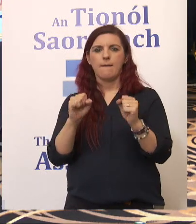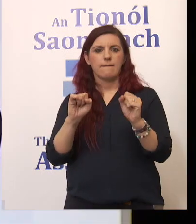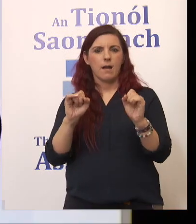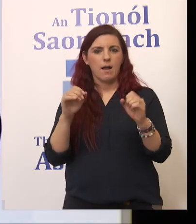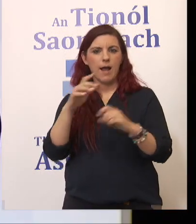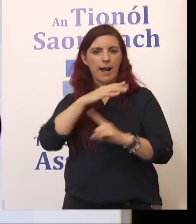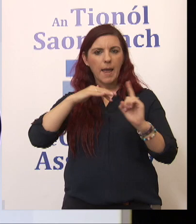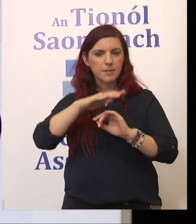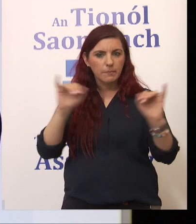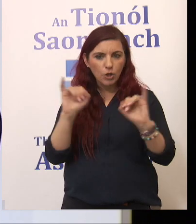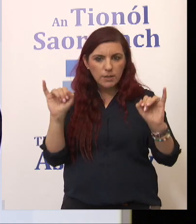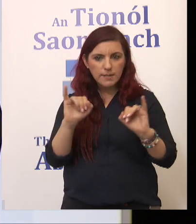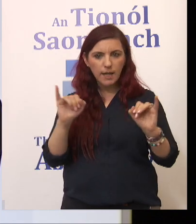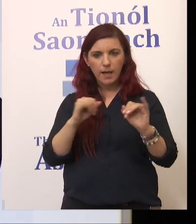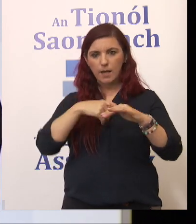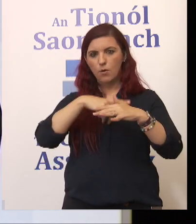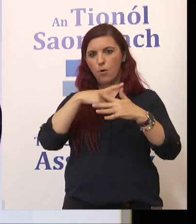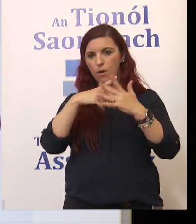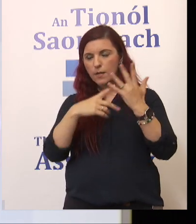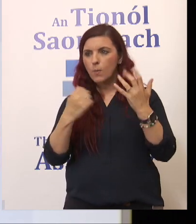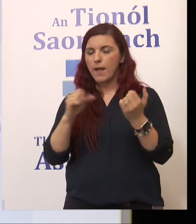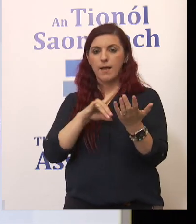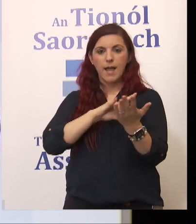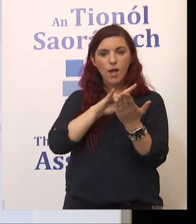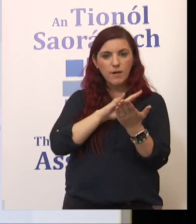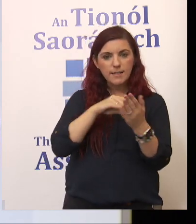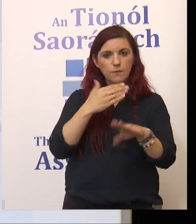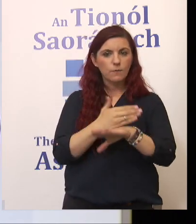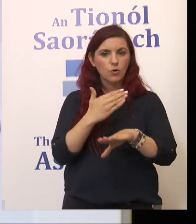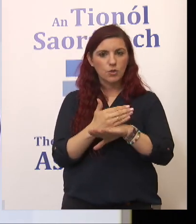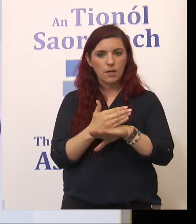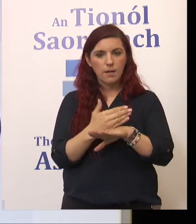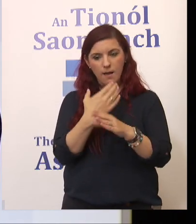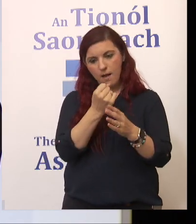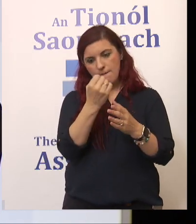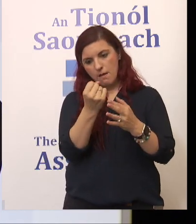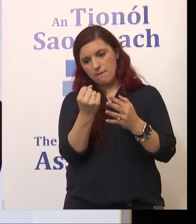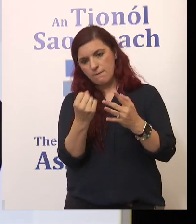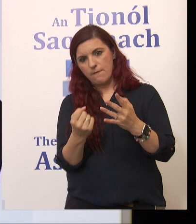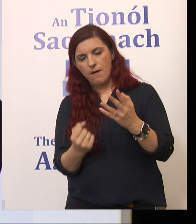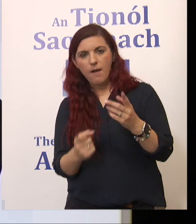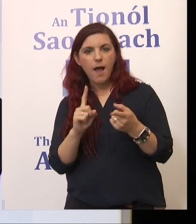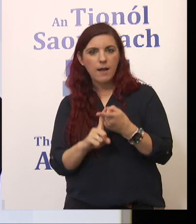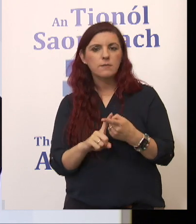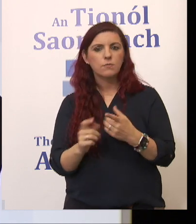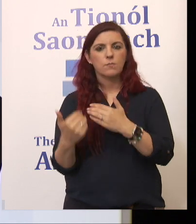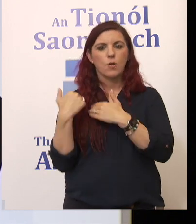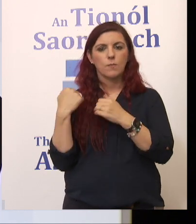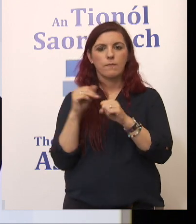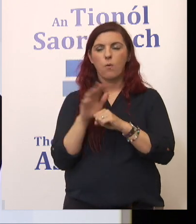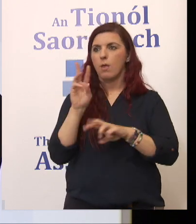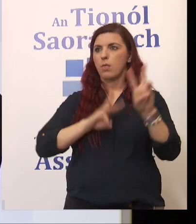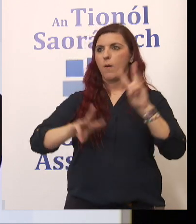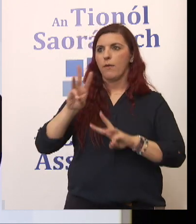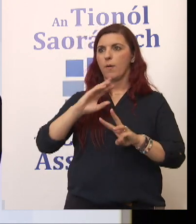piece. Within all of that, we've got the heritage function, and I even get to be responsible for the weather, because